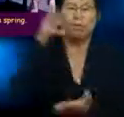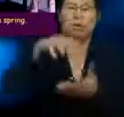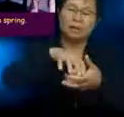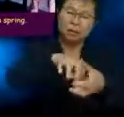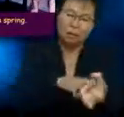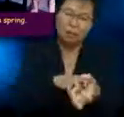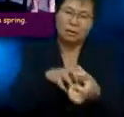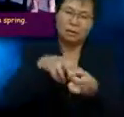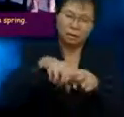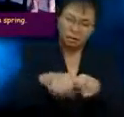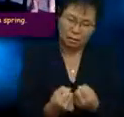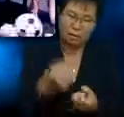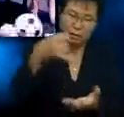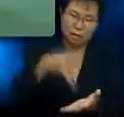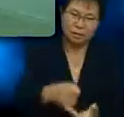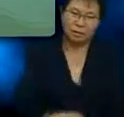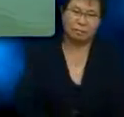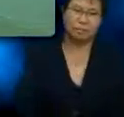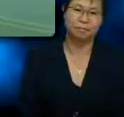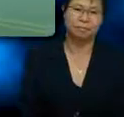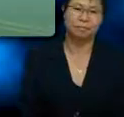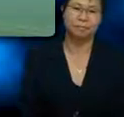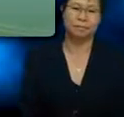will damage it.